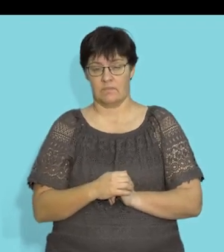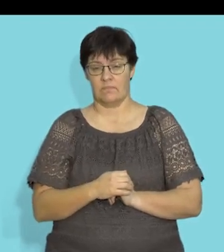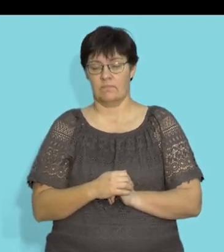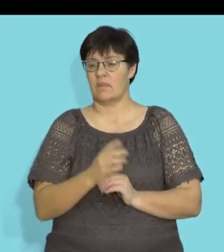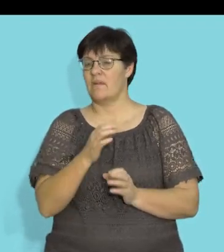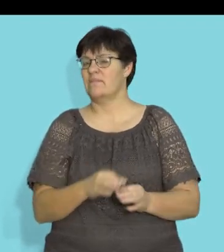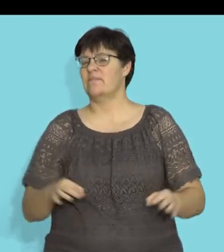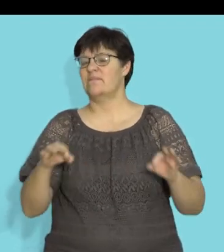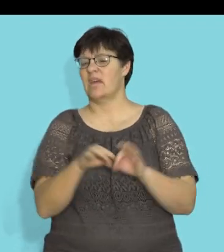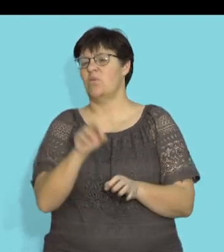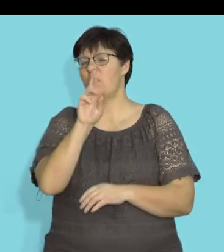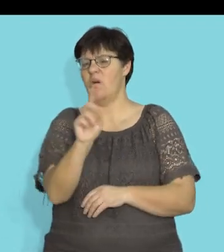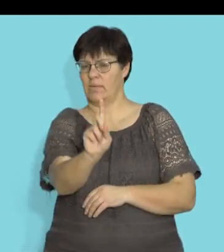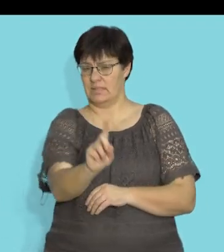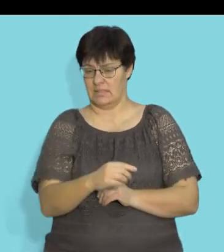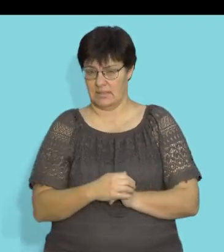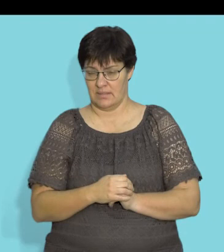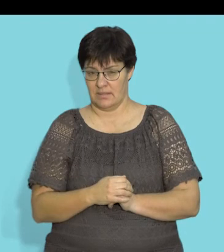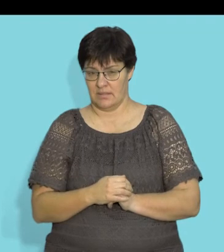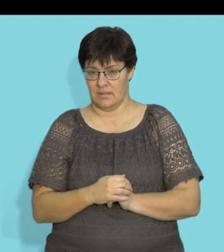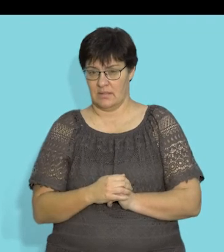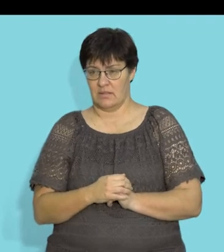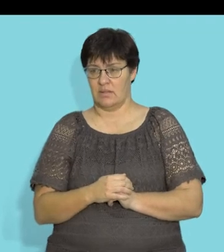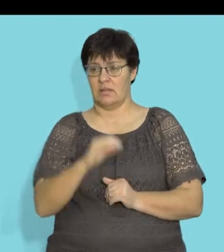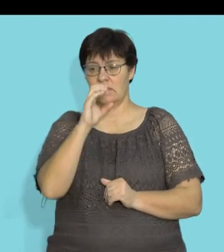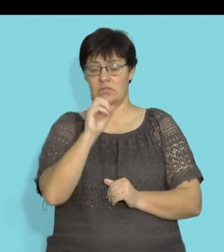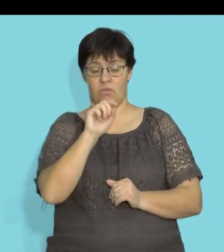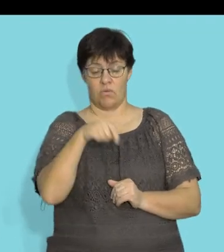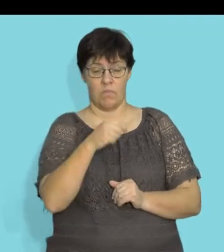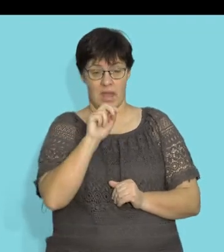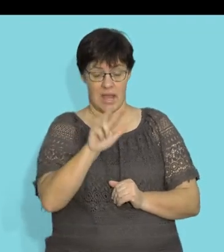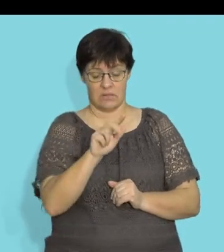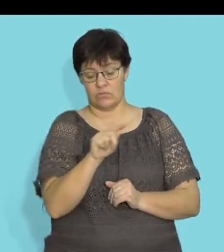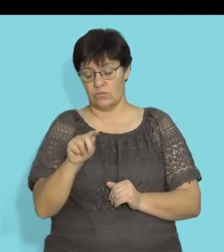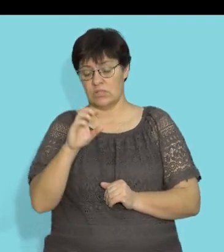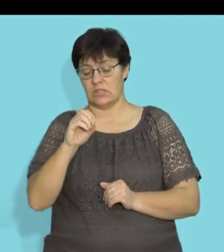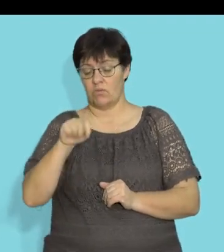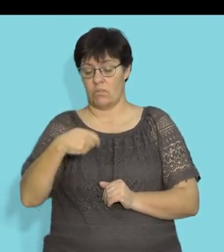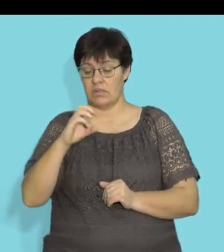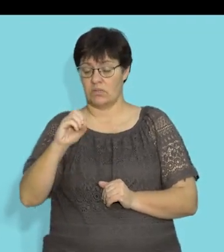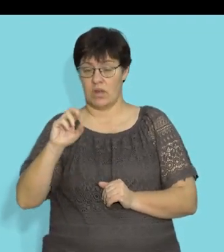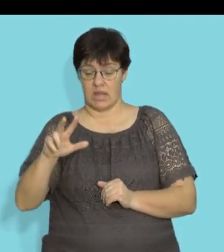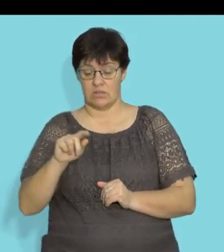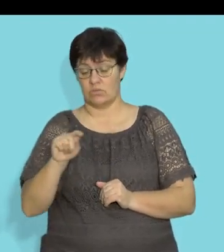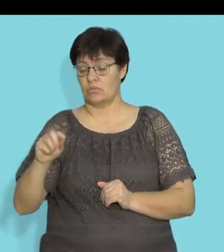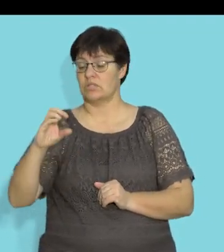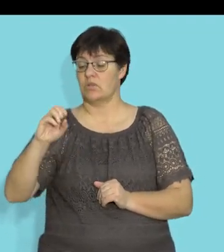actually see what the value of R is. So from 0,8 to 0,08